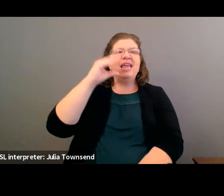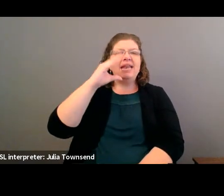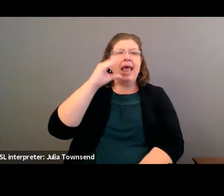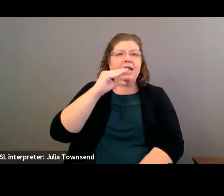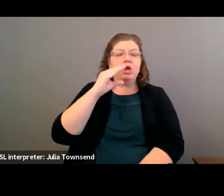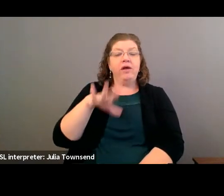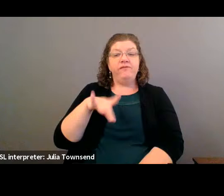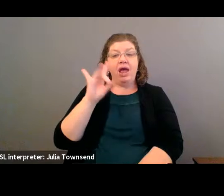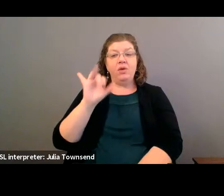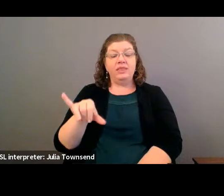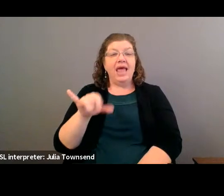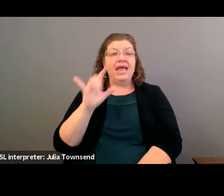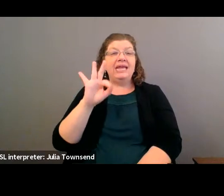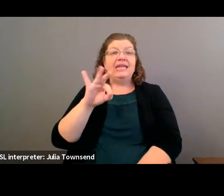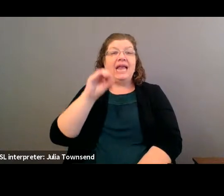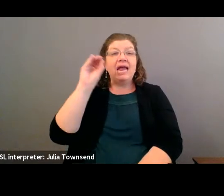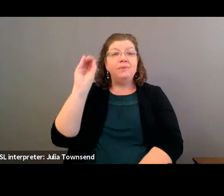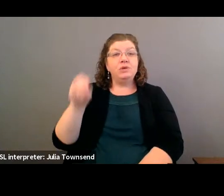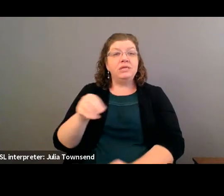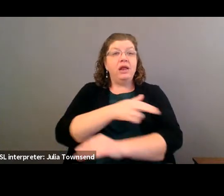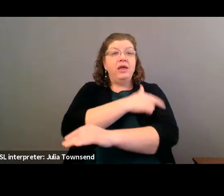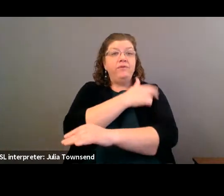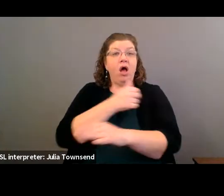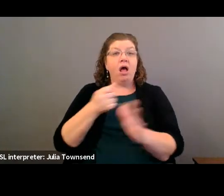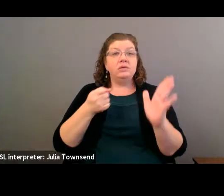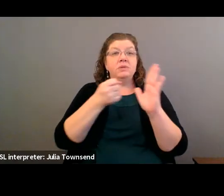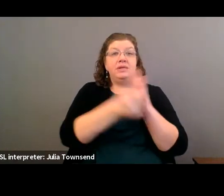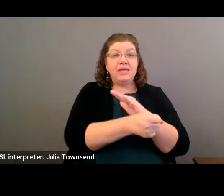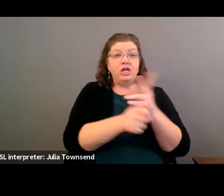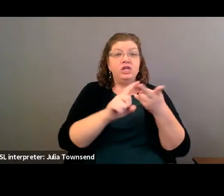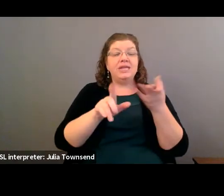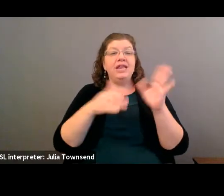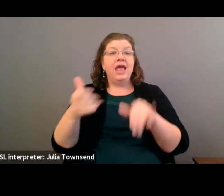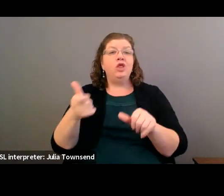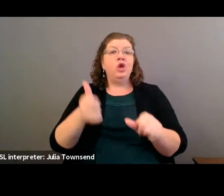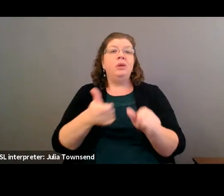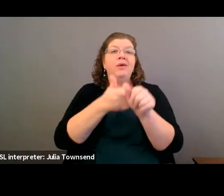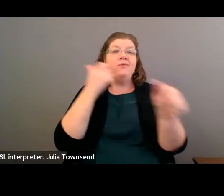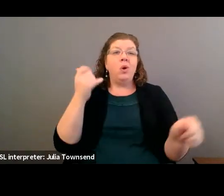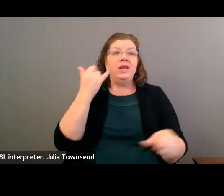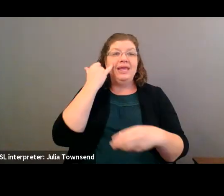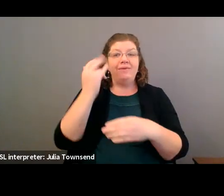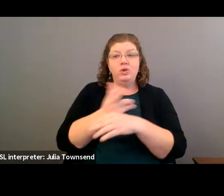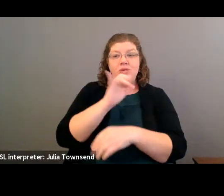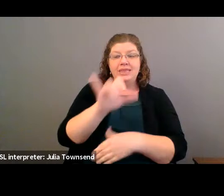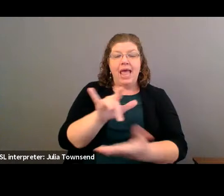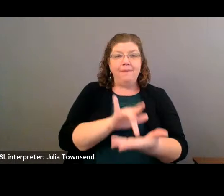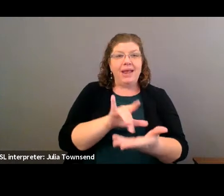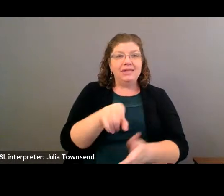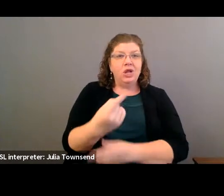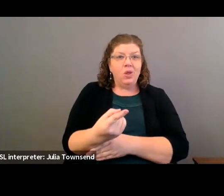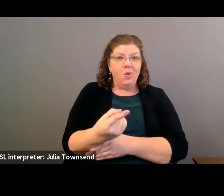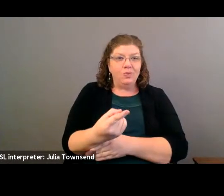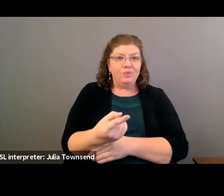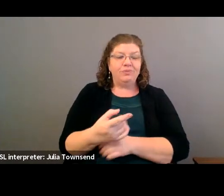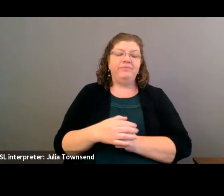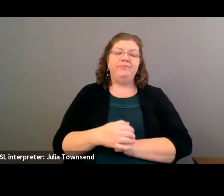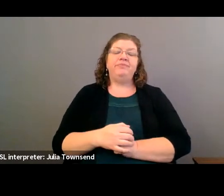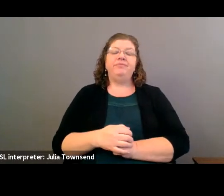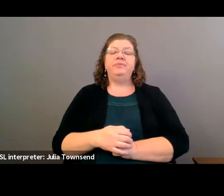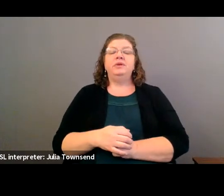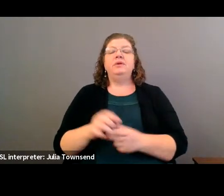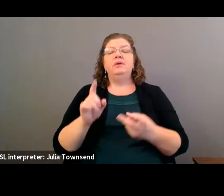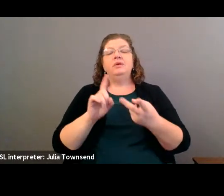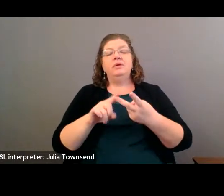that 90% of hospitalizations and deaths could have been avoided with this medication alone. Also, the